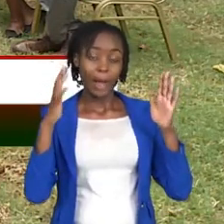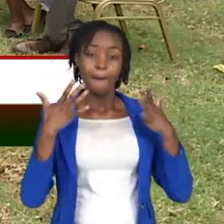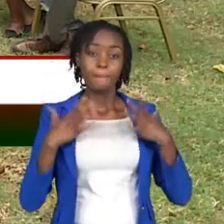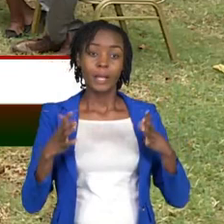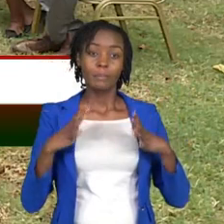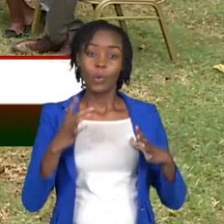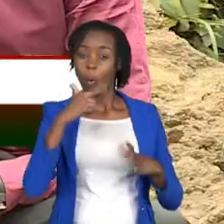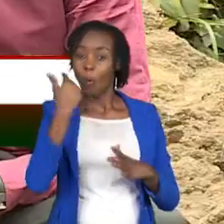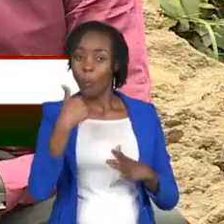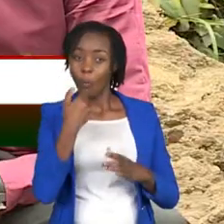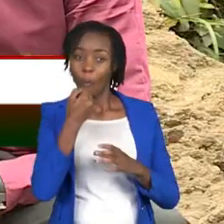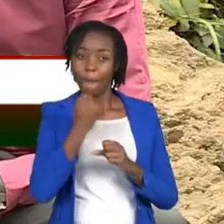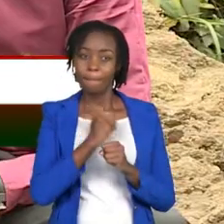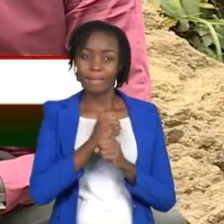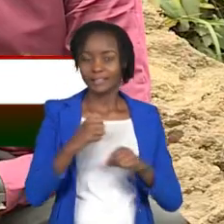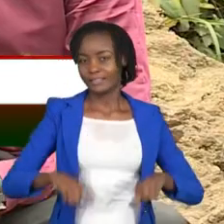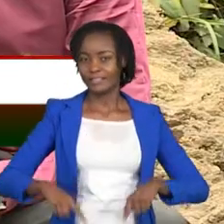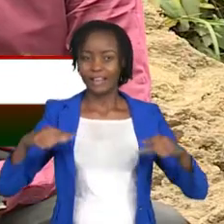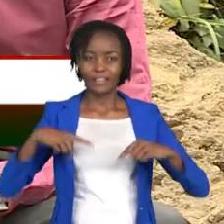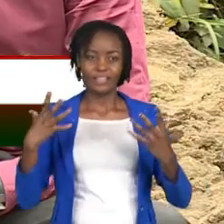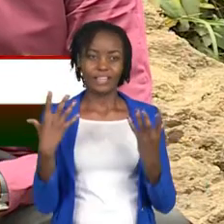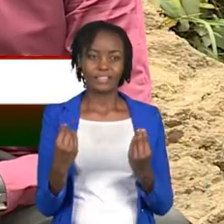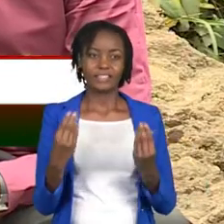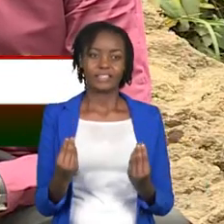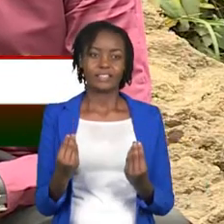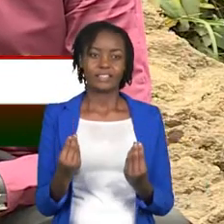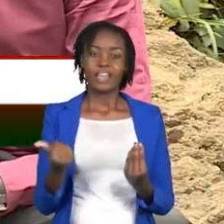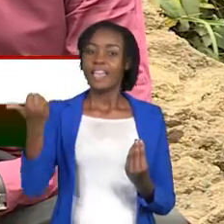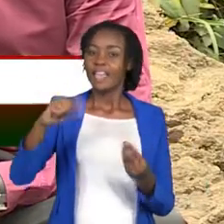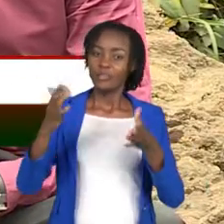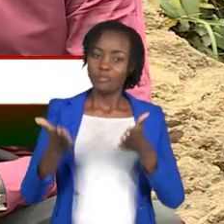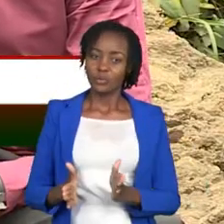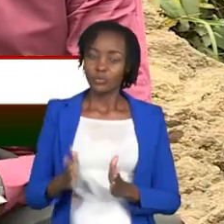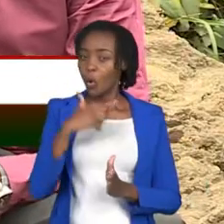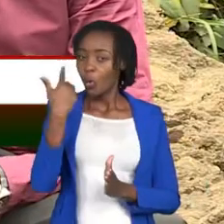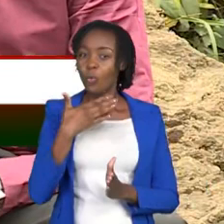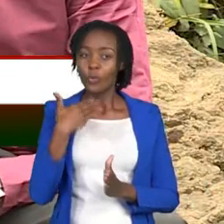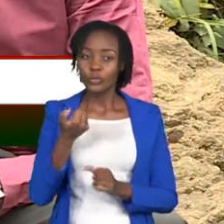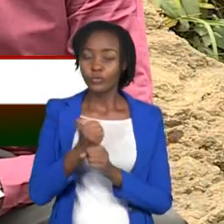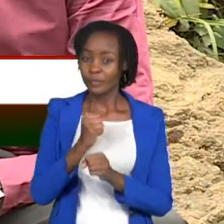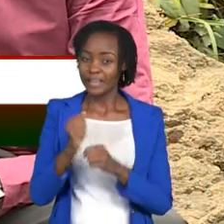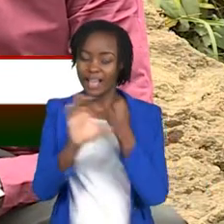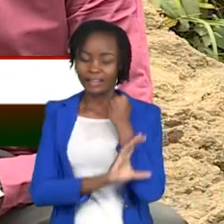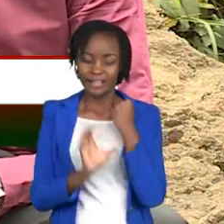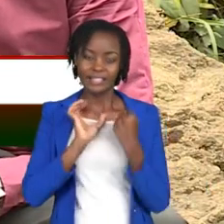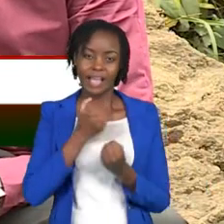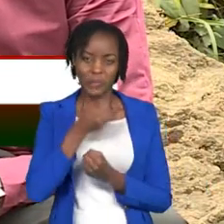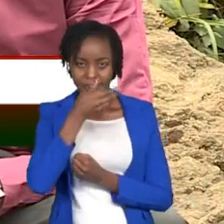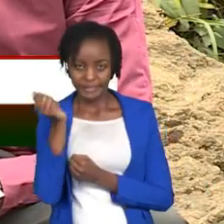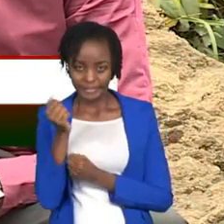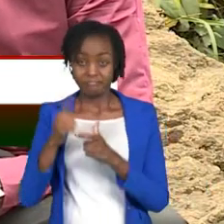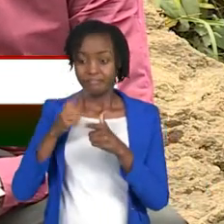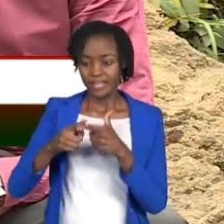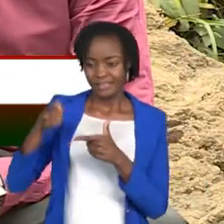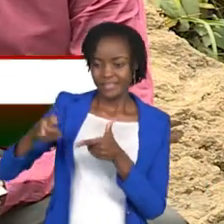people who make life easier for us each and every day. Any person who is striving to make this country a better place is